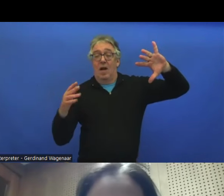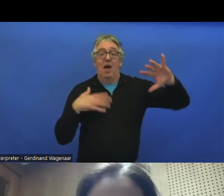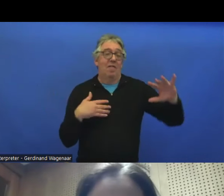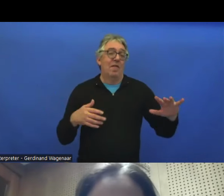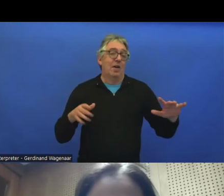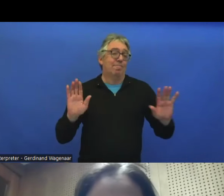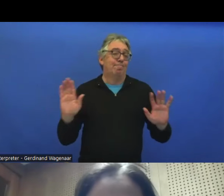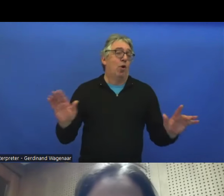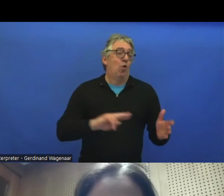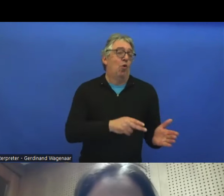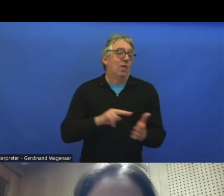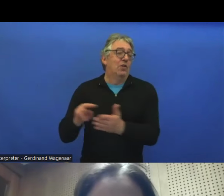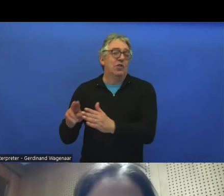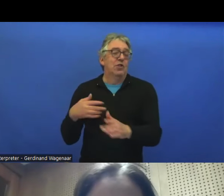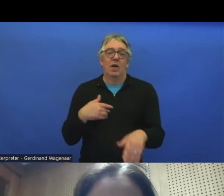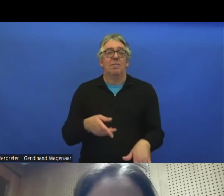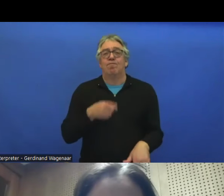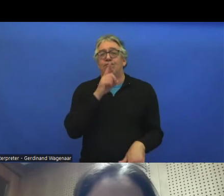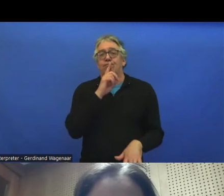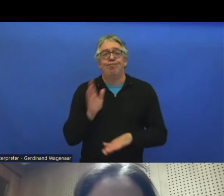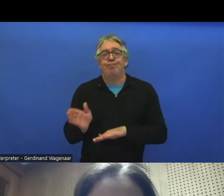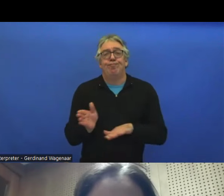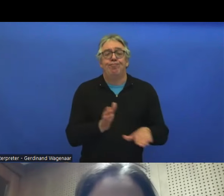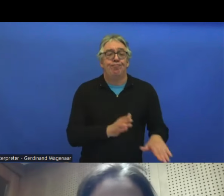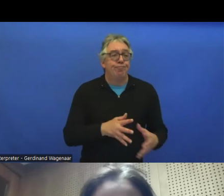Yeah, very quickly. So